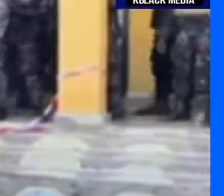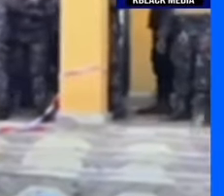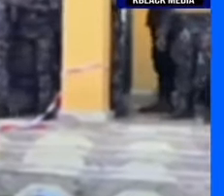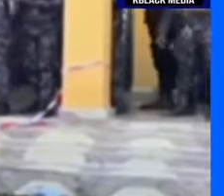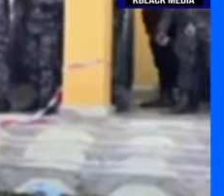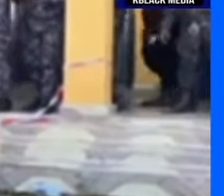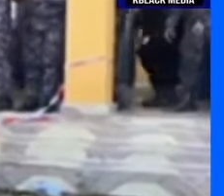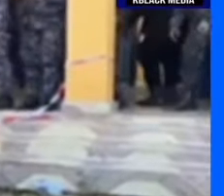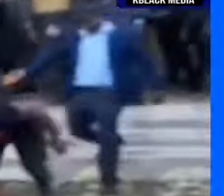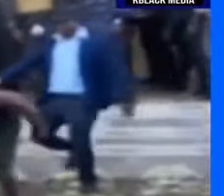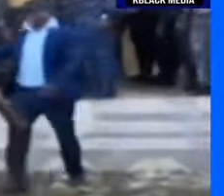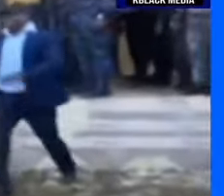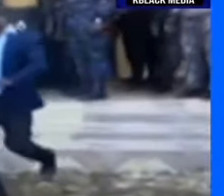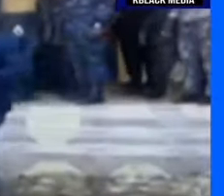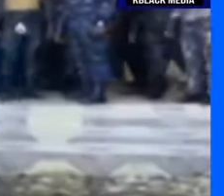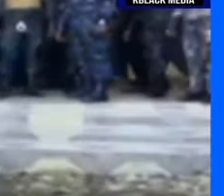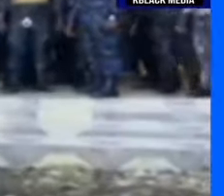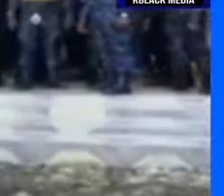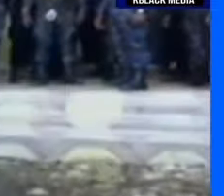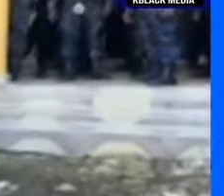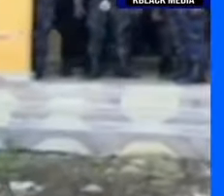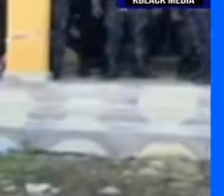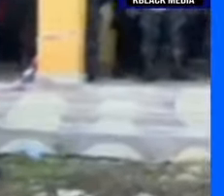I'm gonna try to police the system.